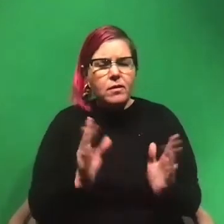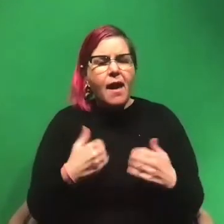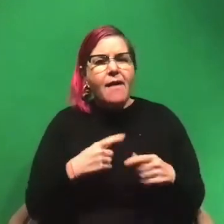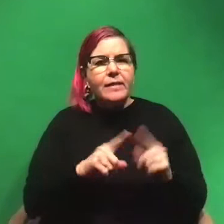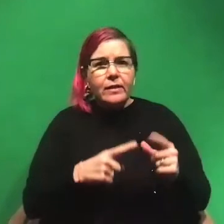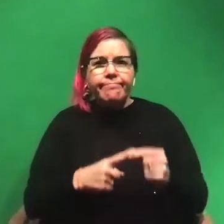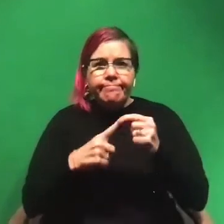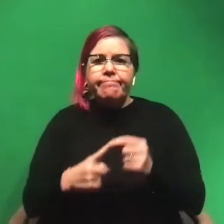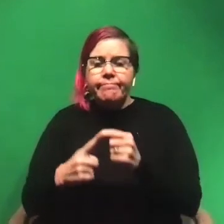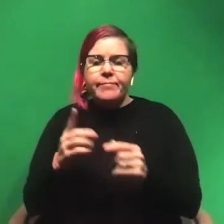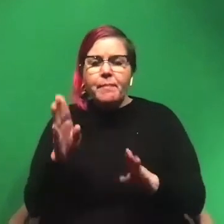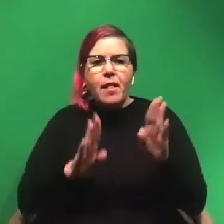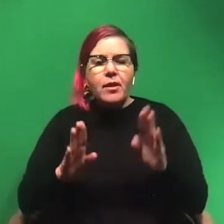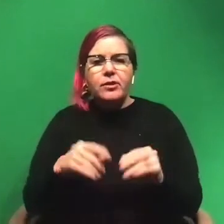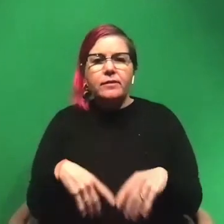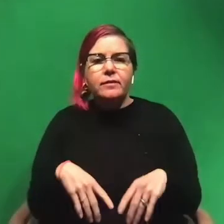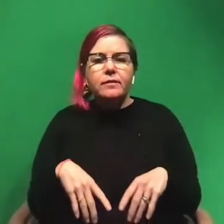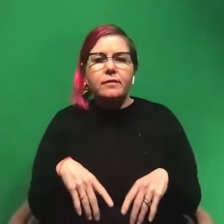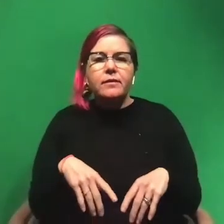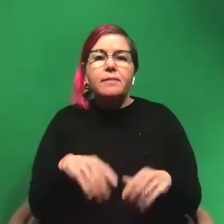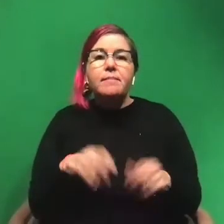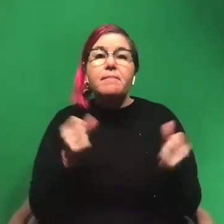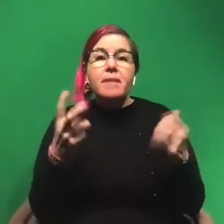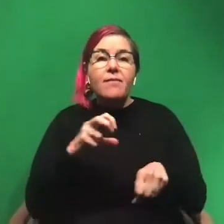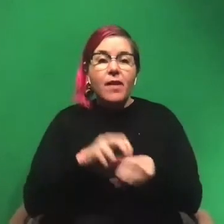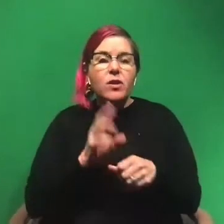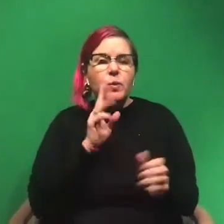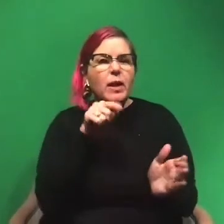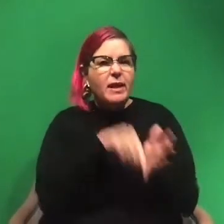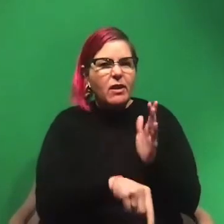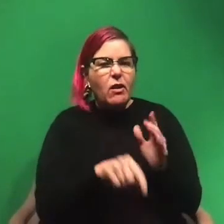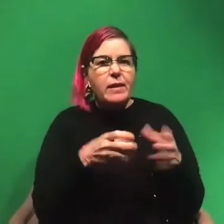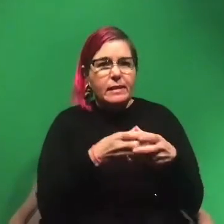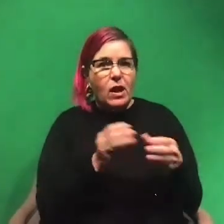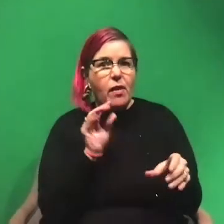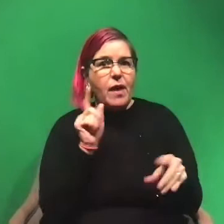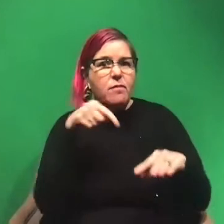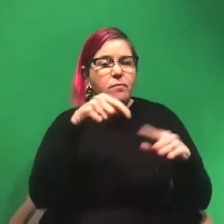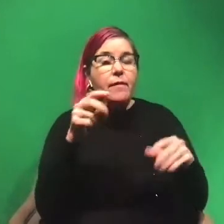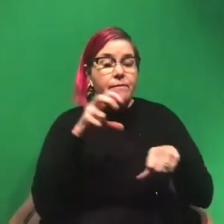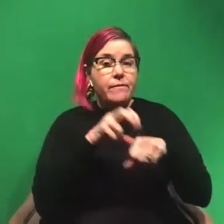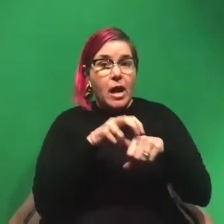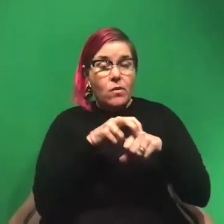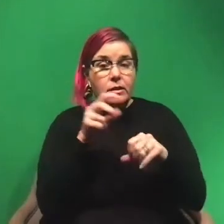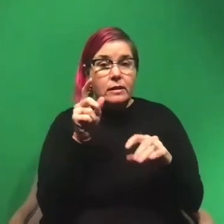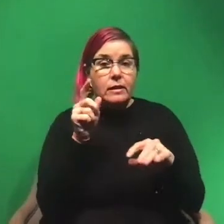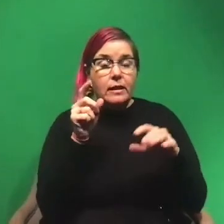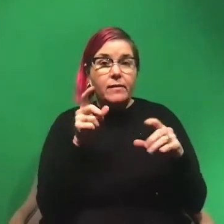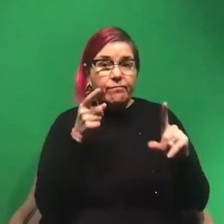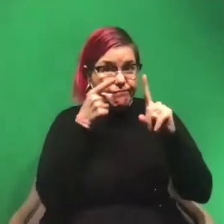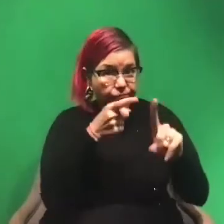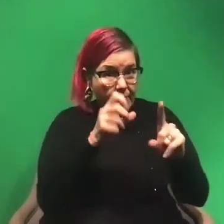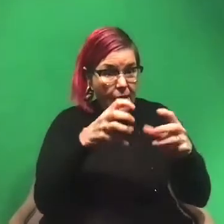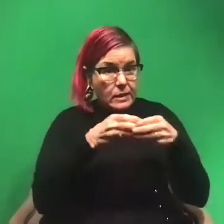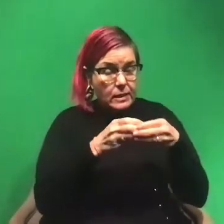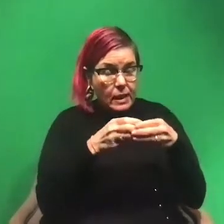biology, but many viruses end up killing the cell that they infect. So you have a virus, the virus has to find its target cell, and a lot